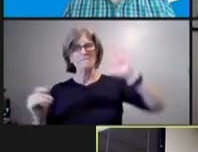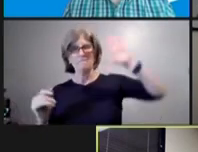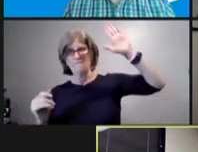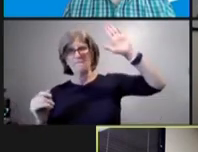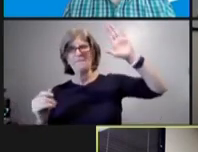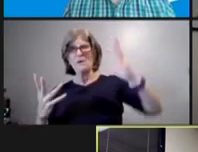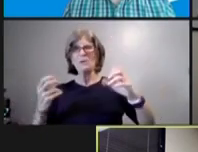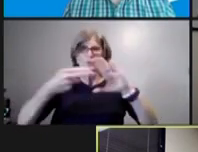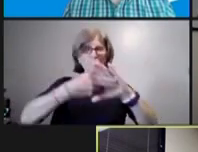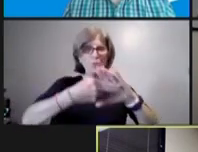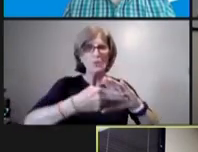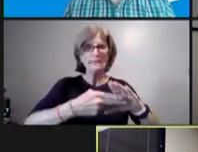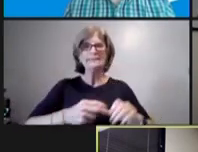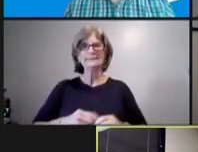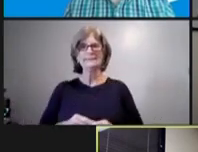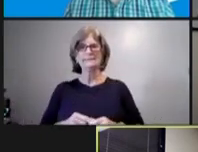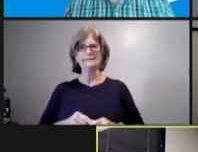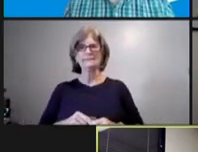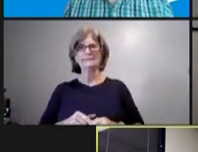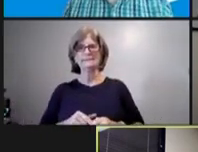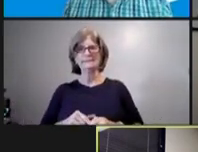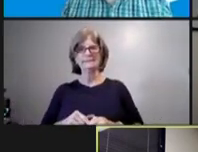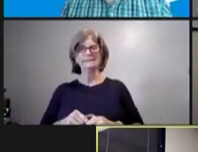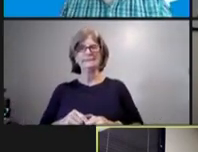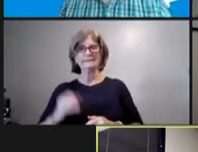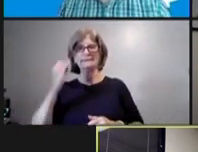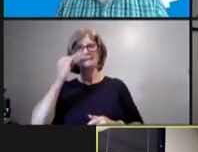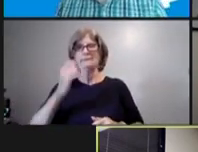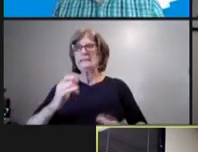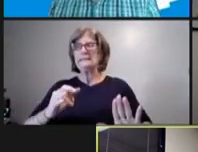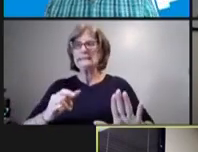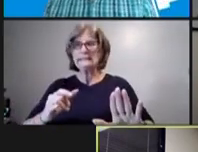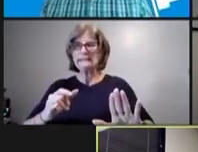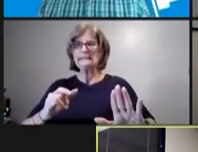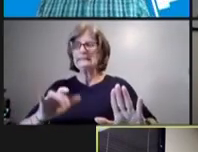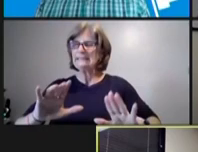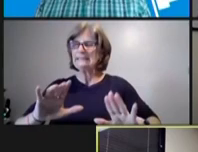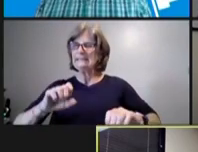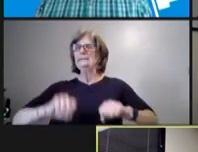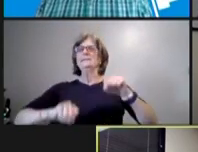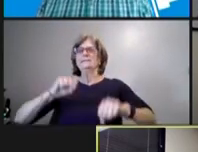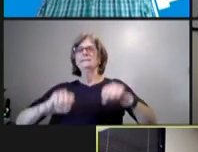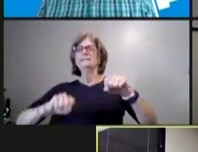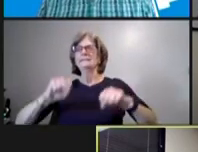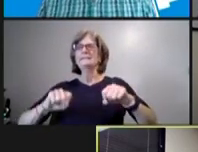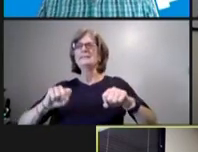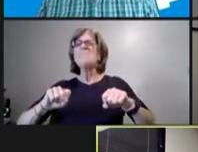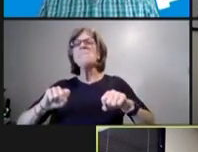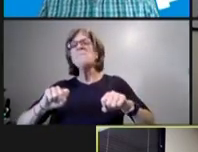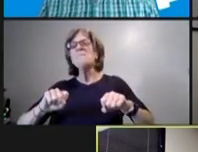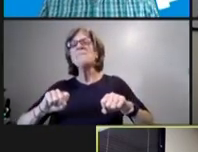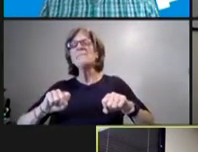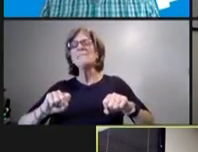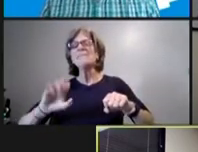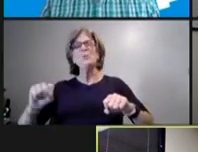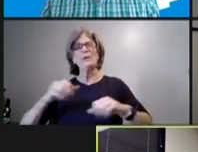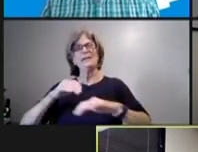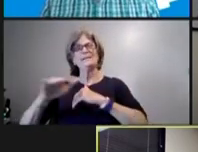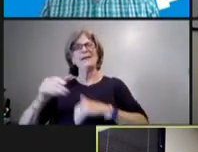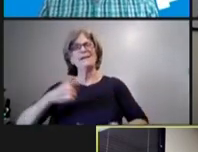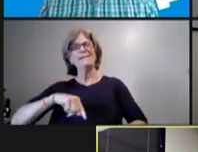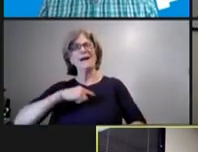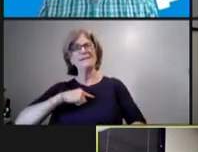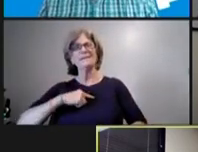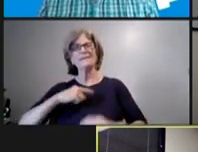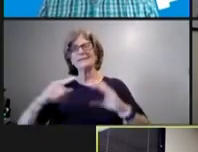committee if you haven't yet. If you're not ready to make that commitment right now, you can also, you know, send us some information and